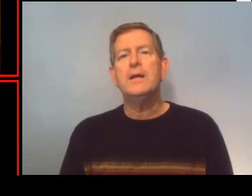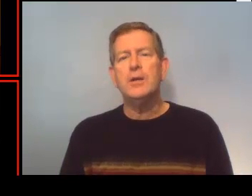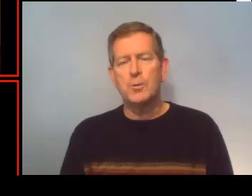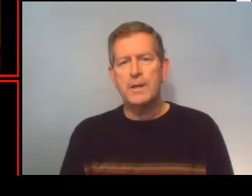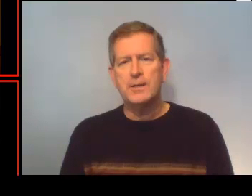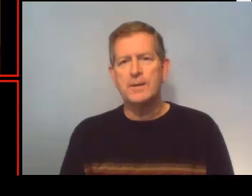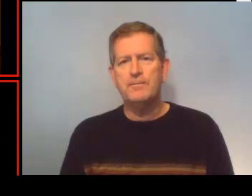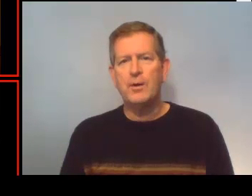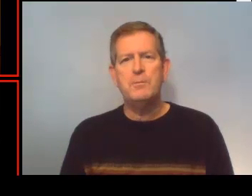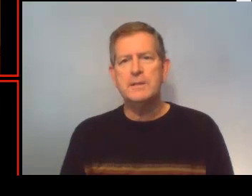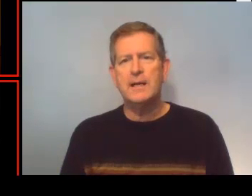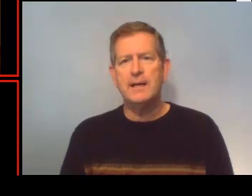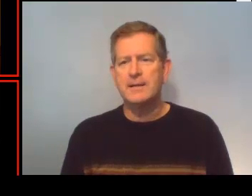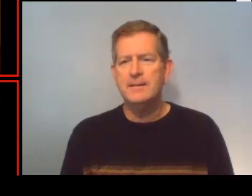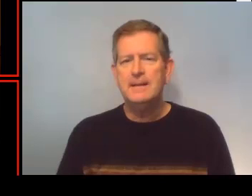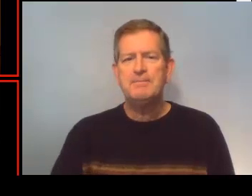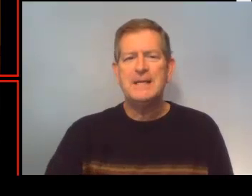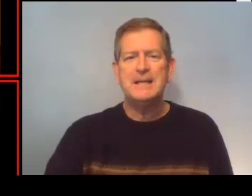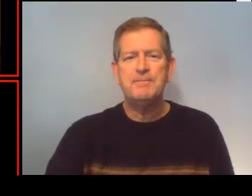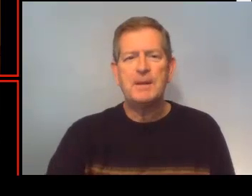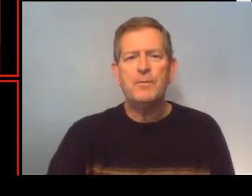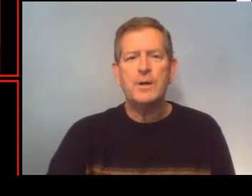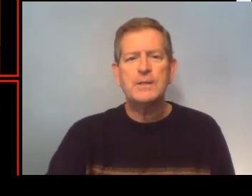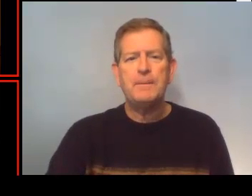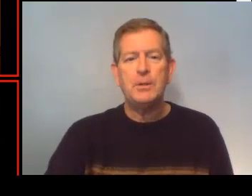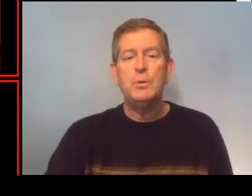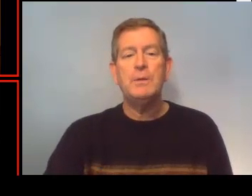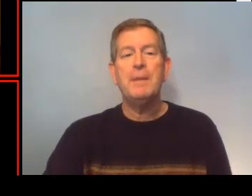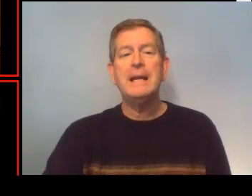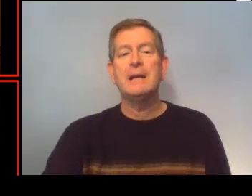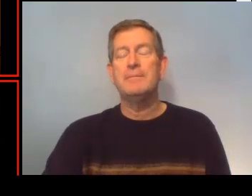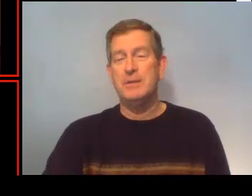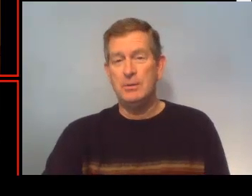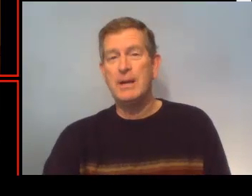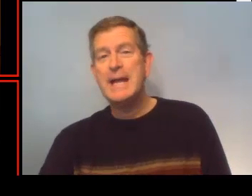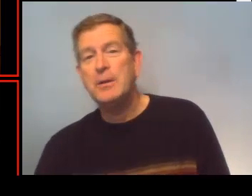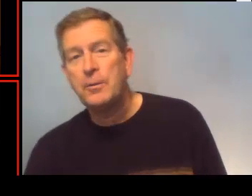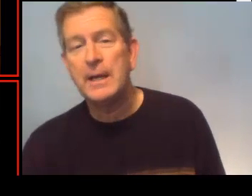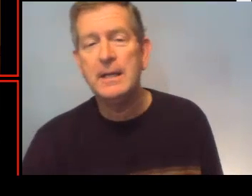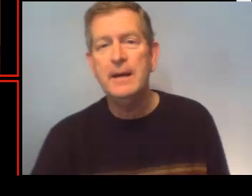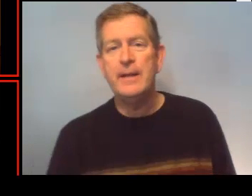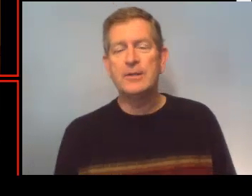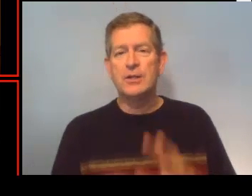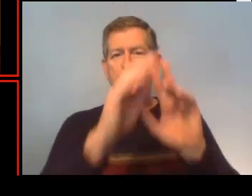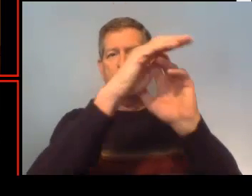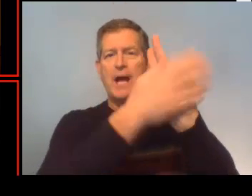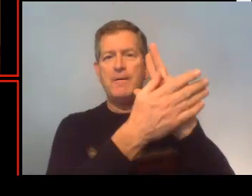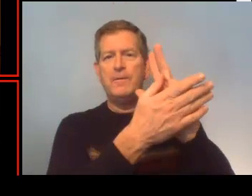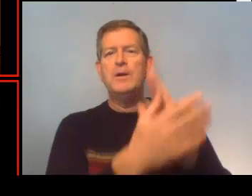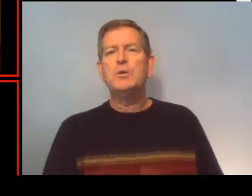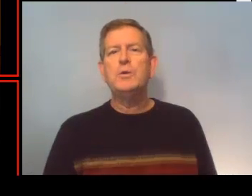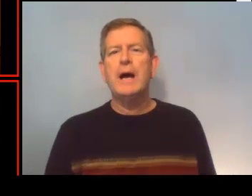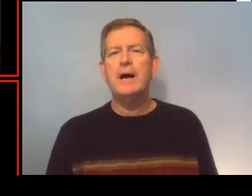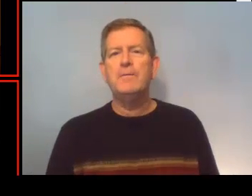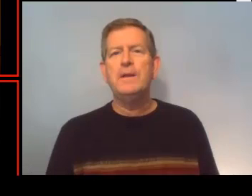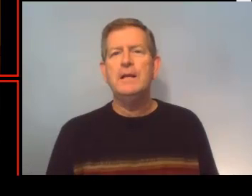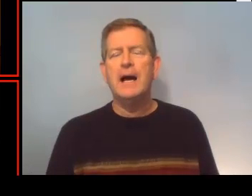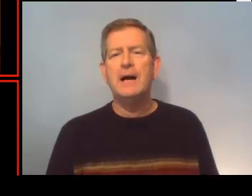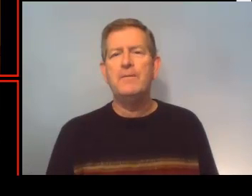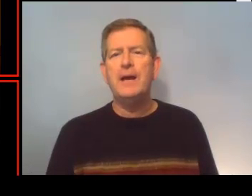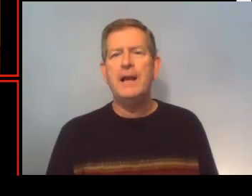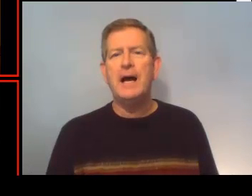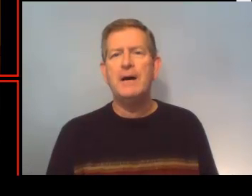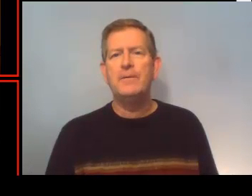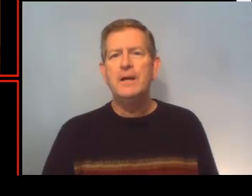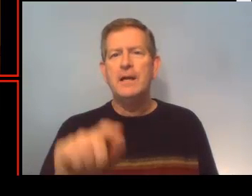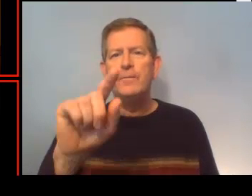very irregular, very bizarre. For example, you'd like to think that it's j'ave, tu have, il